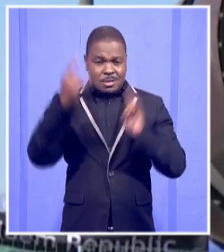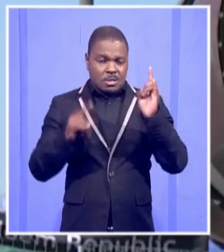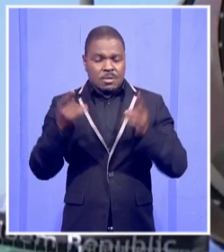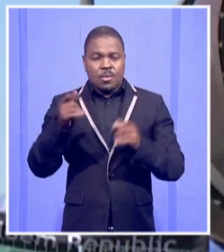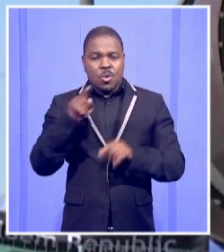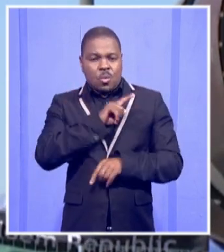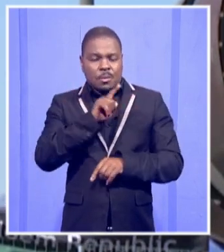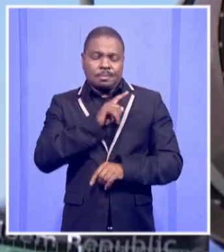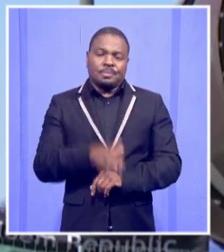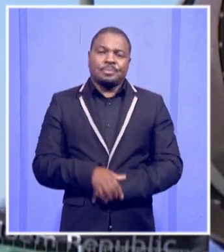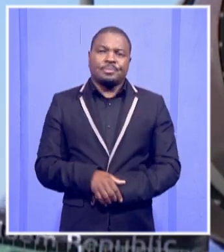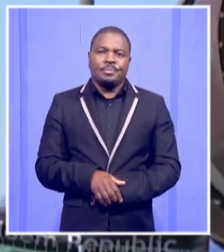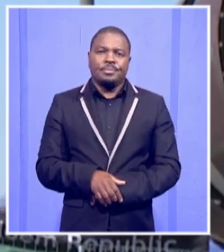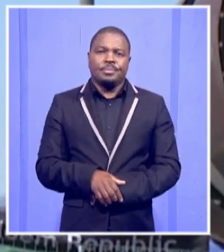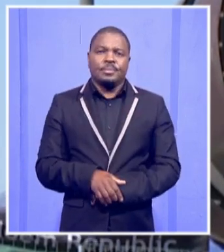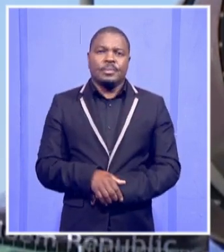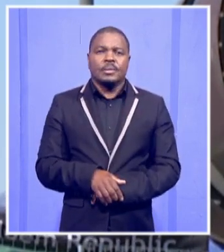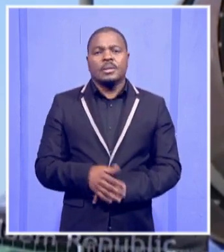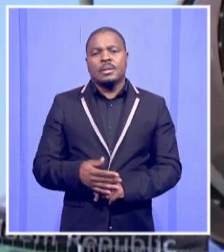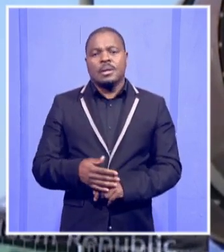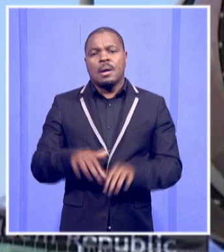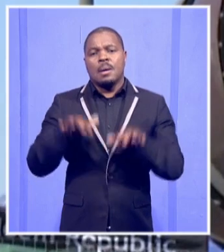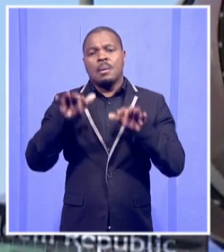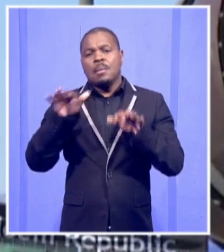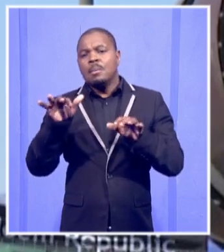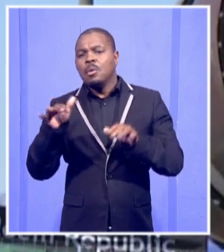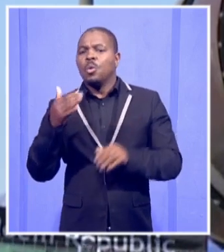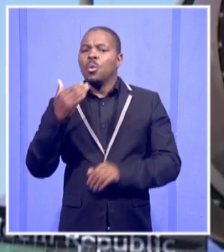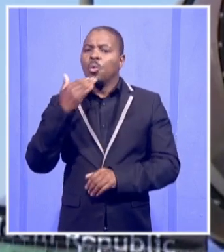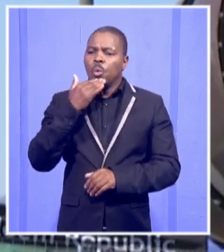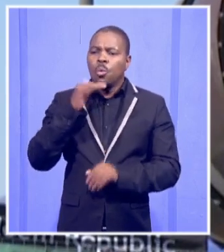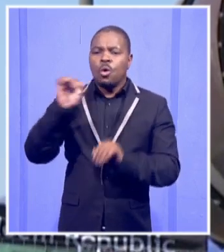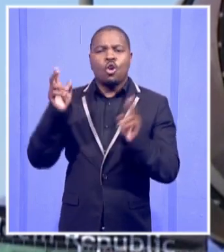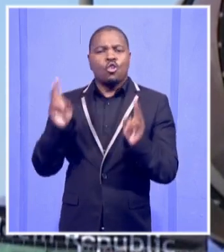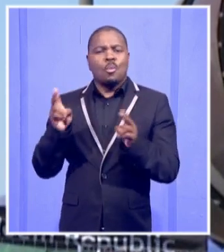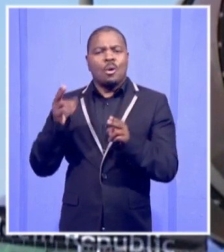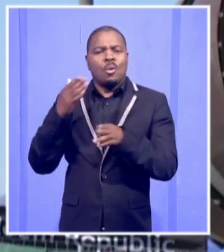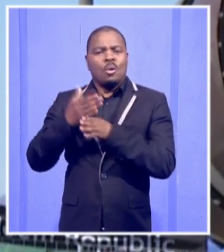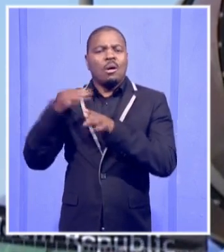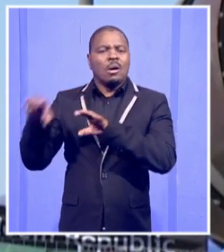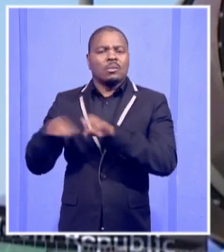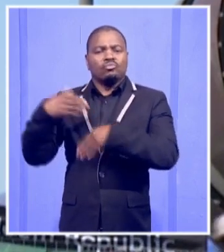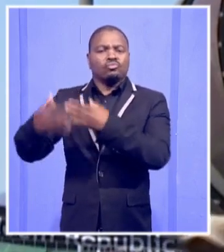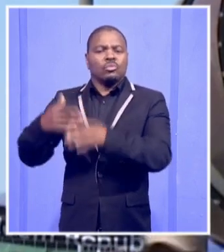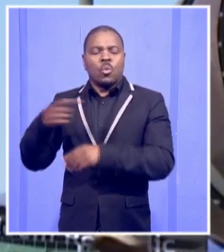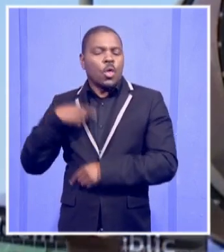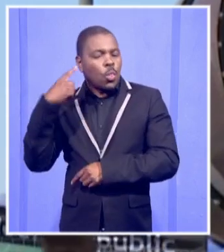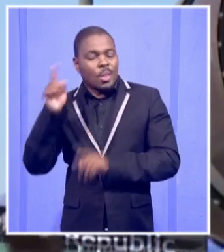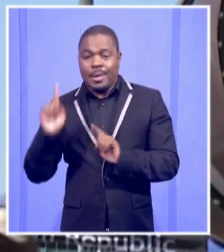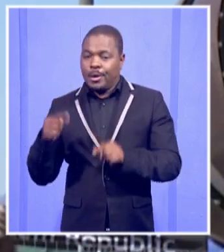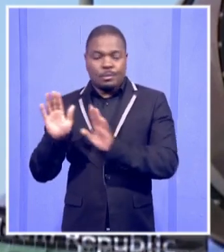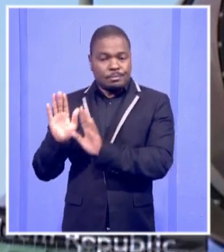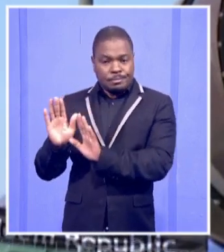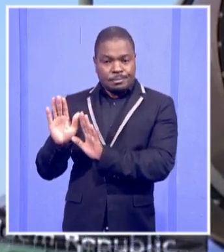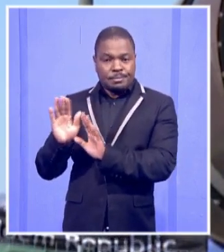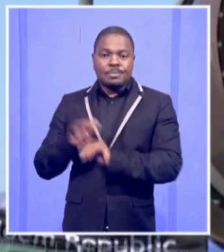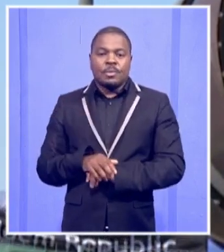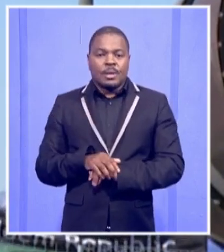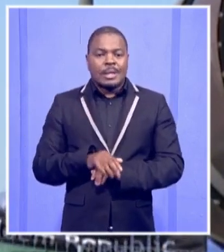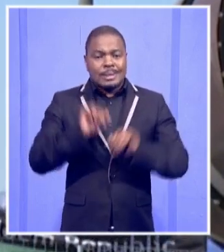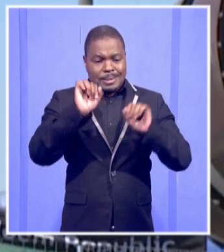cannot undermine citizens who are doing their normal activities, much as we want